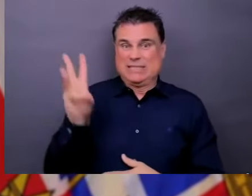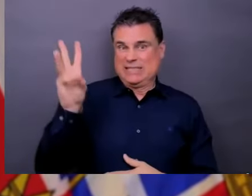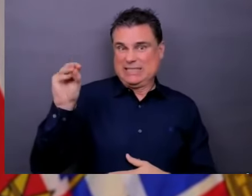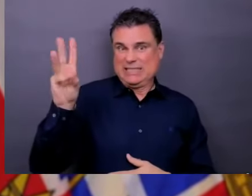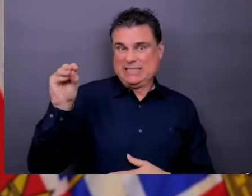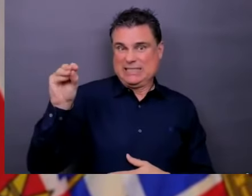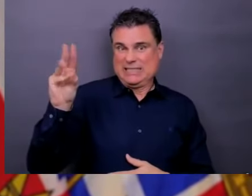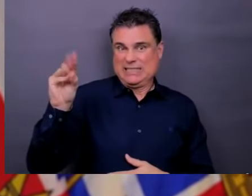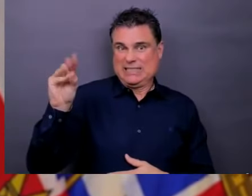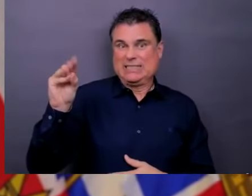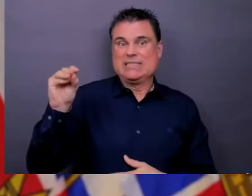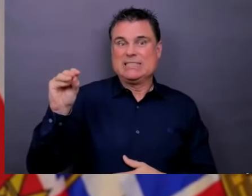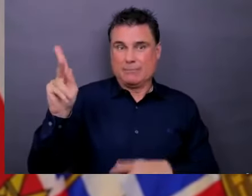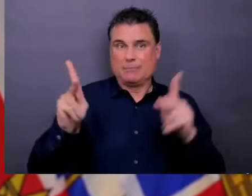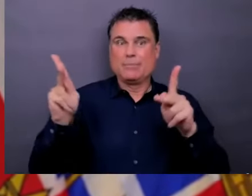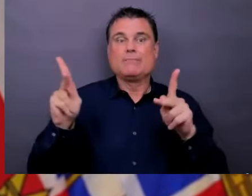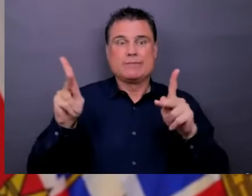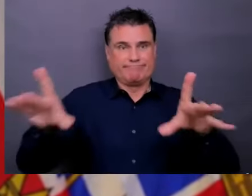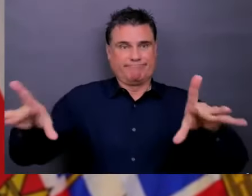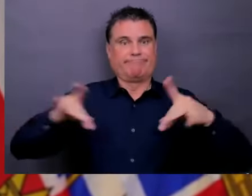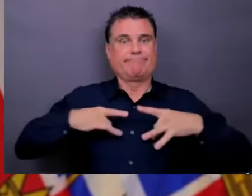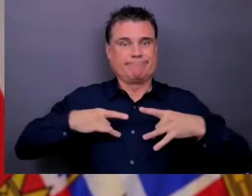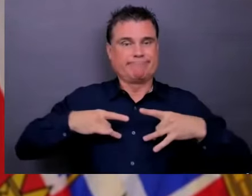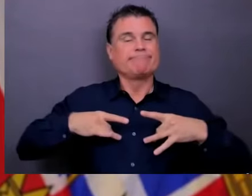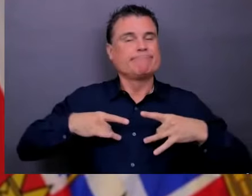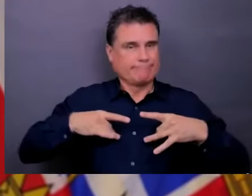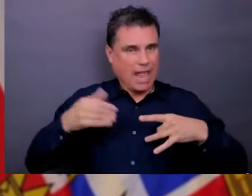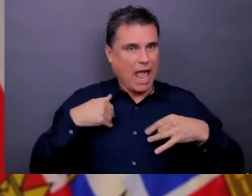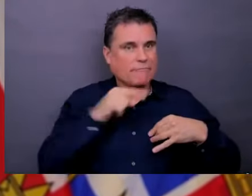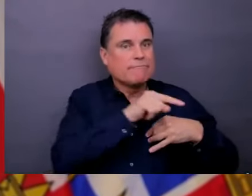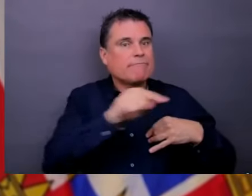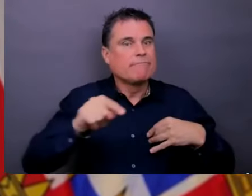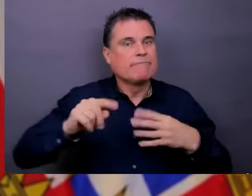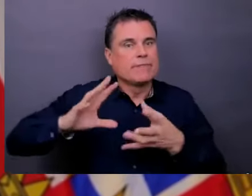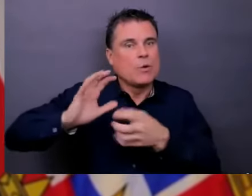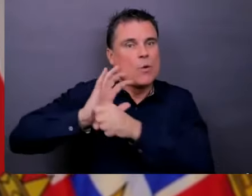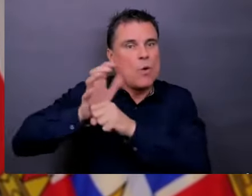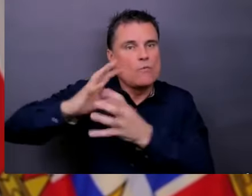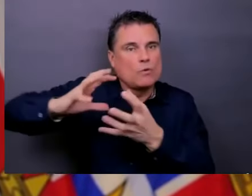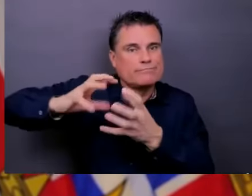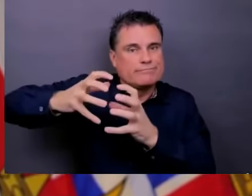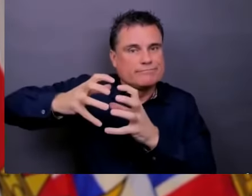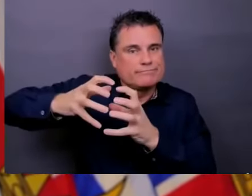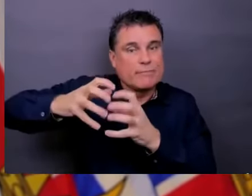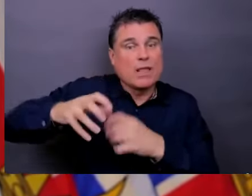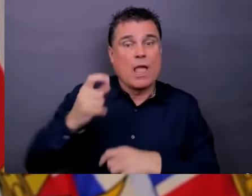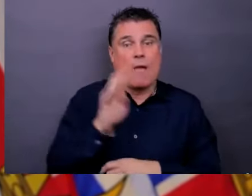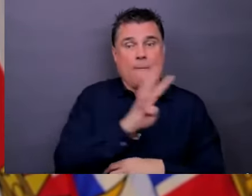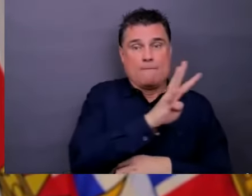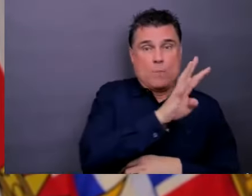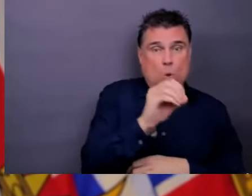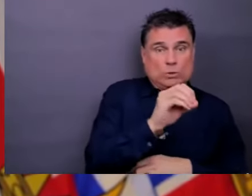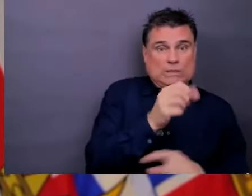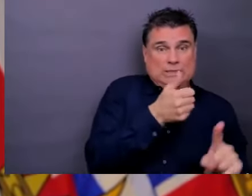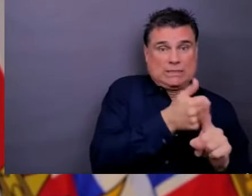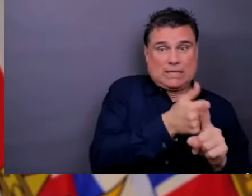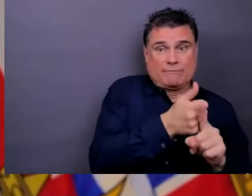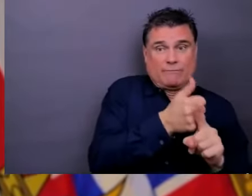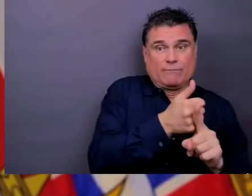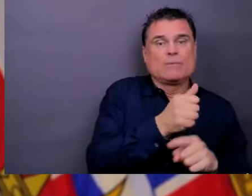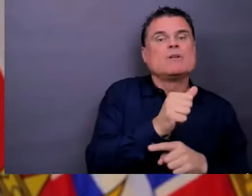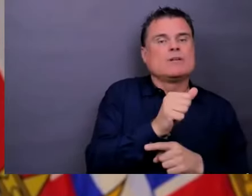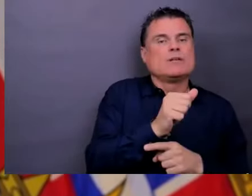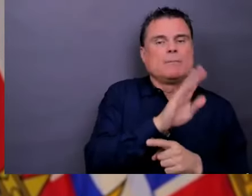with variants of concern. That's 40 of the B117 associated with the UK, 19 people who've